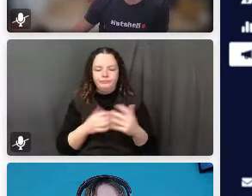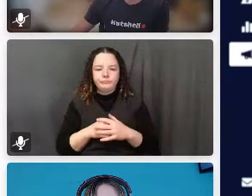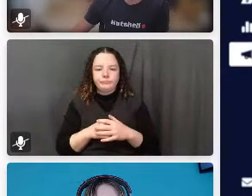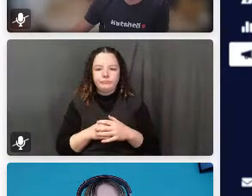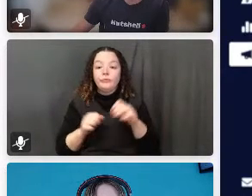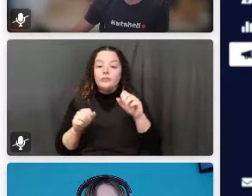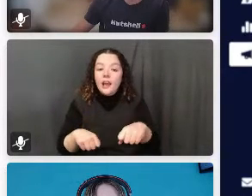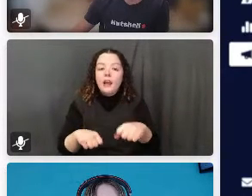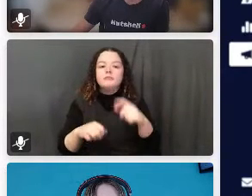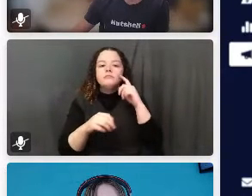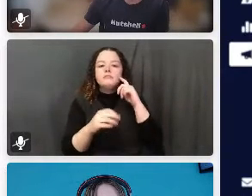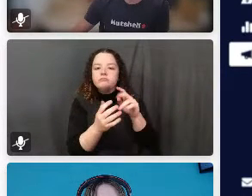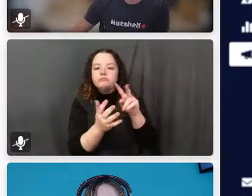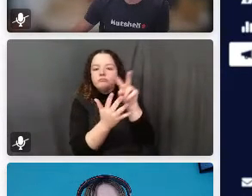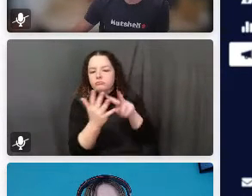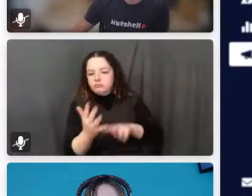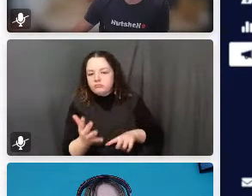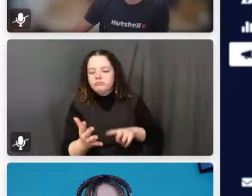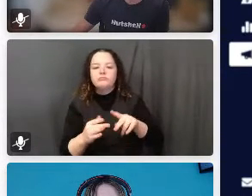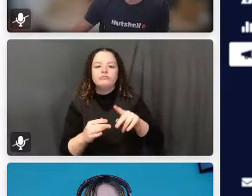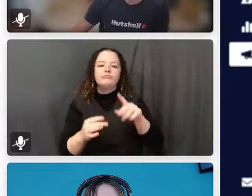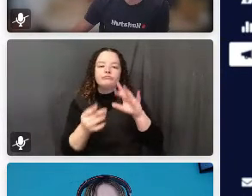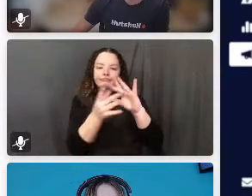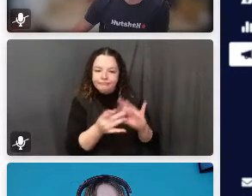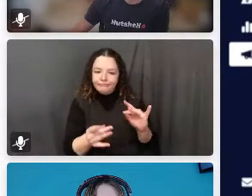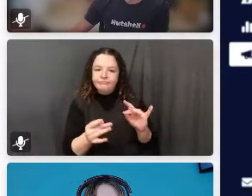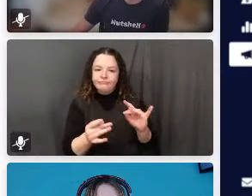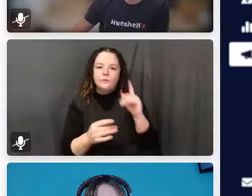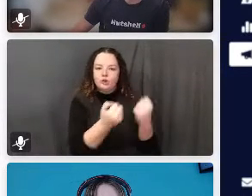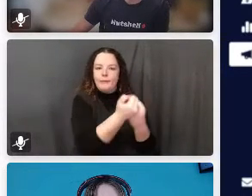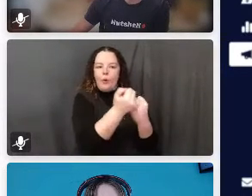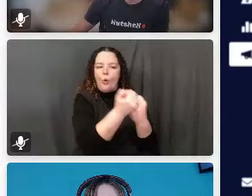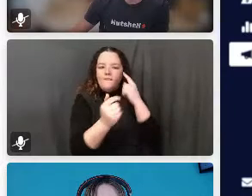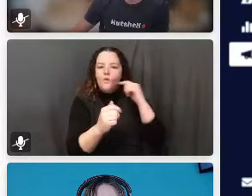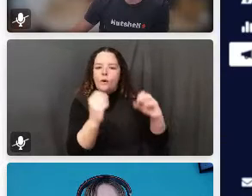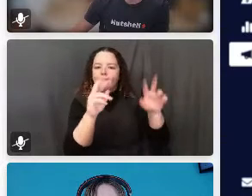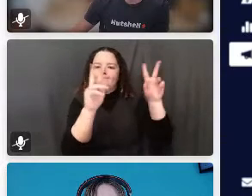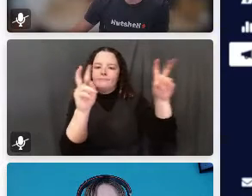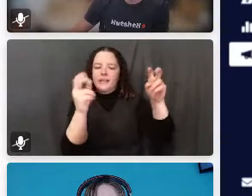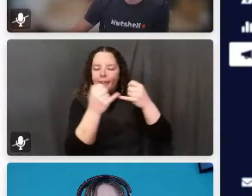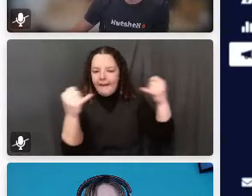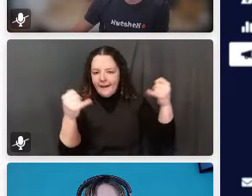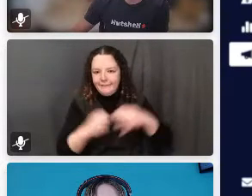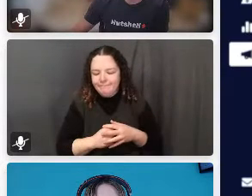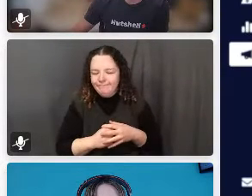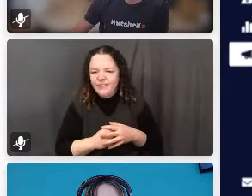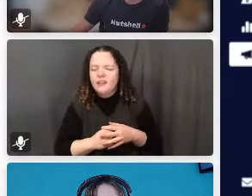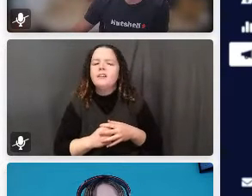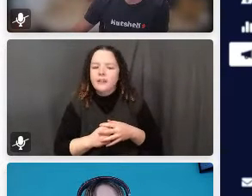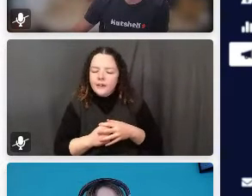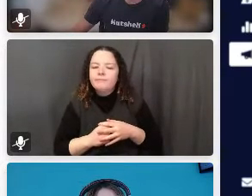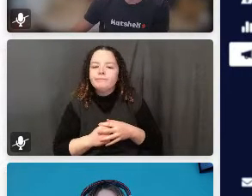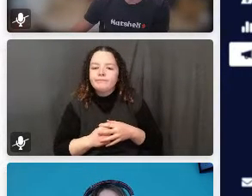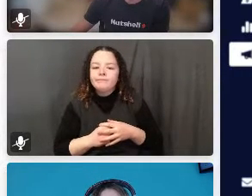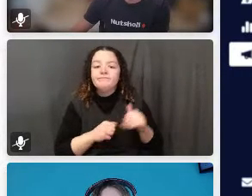below here to support the subject line and kind of give the reader more of a